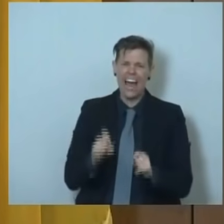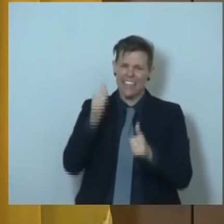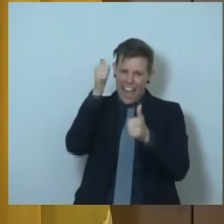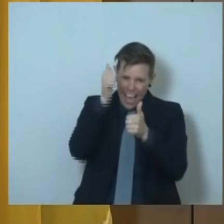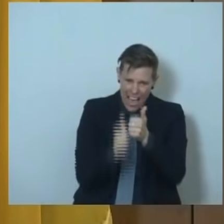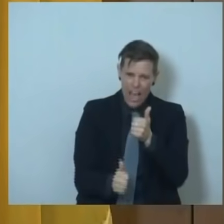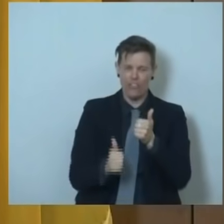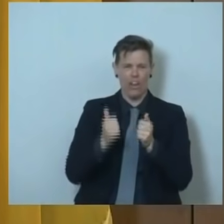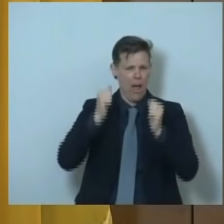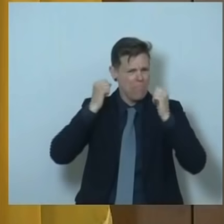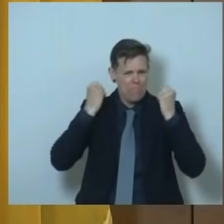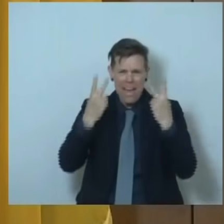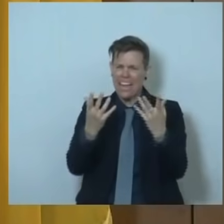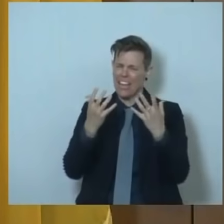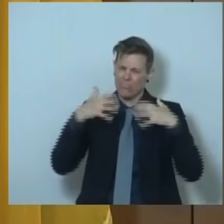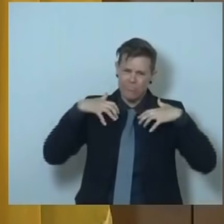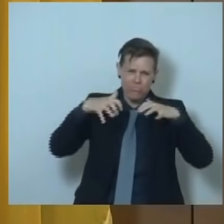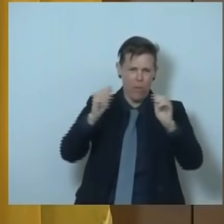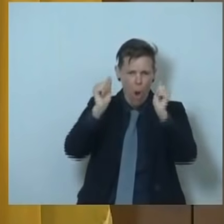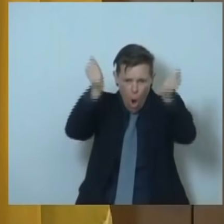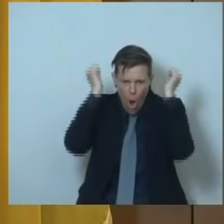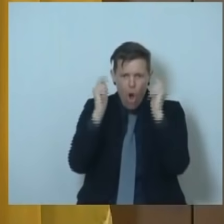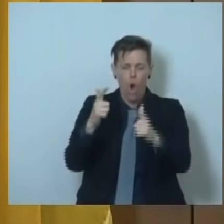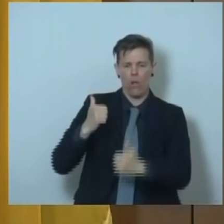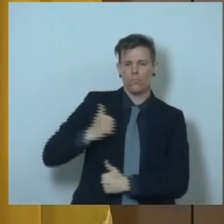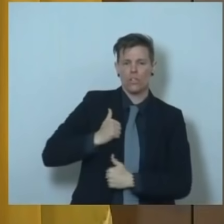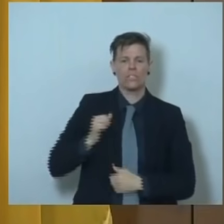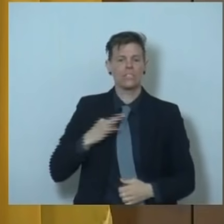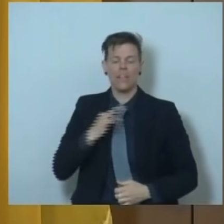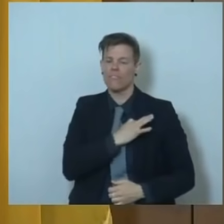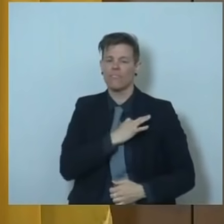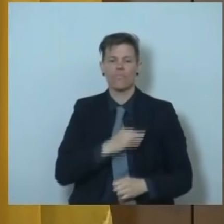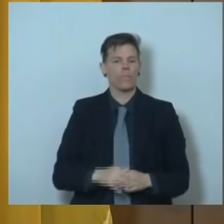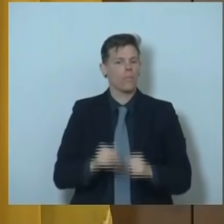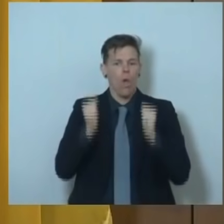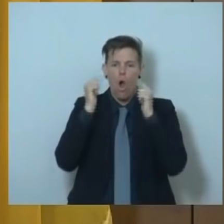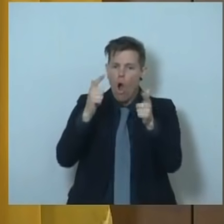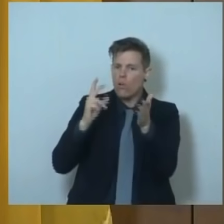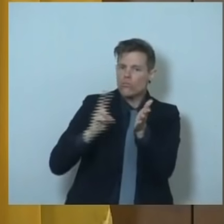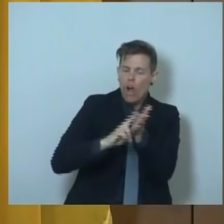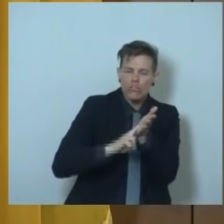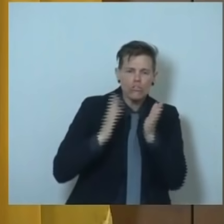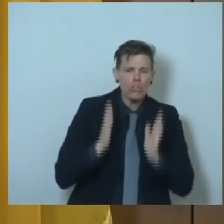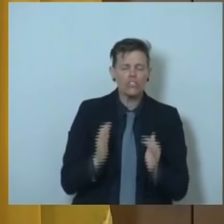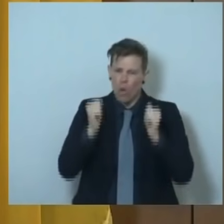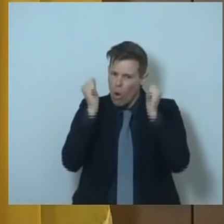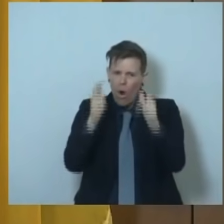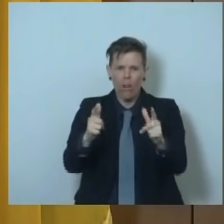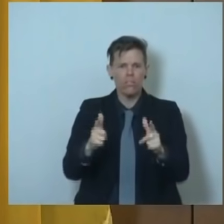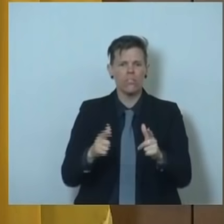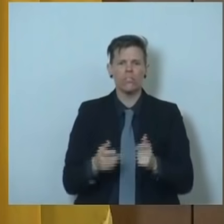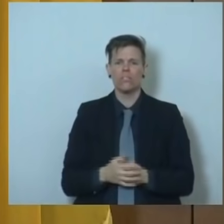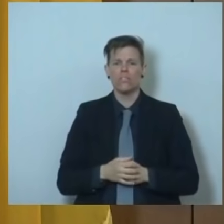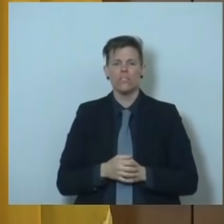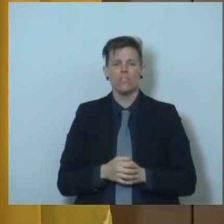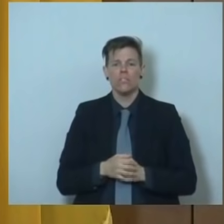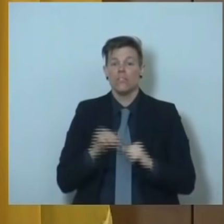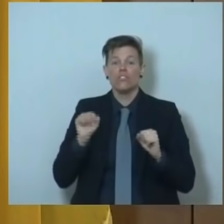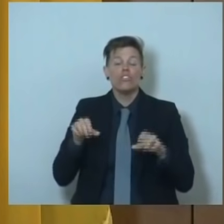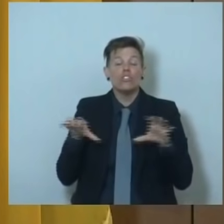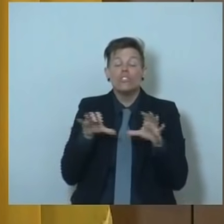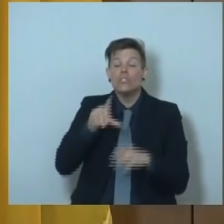single military personnel and every contractor. They could do 20,000 tests in 2